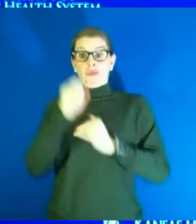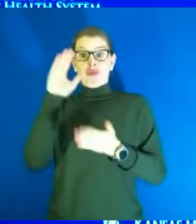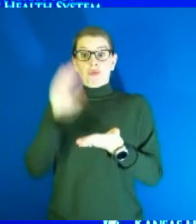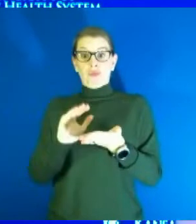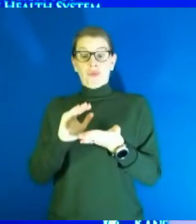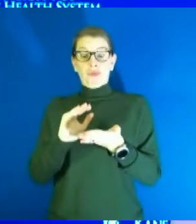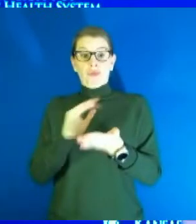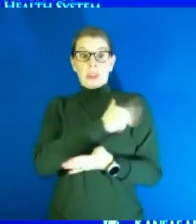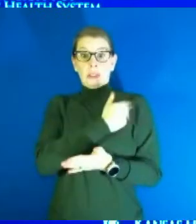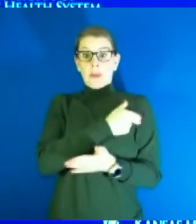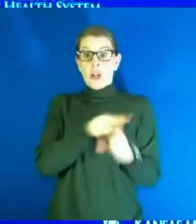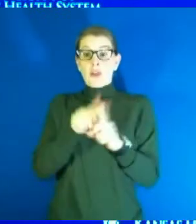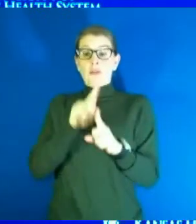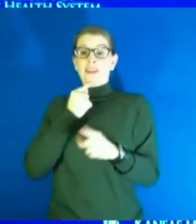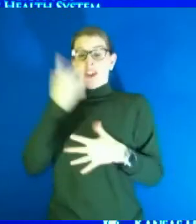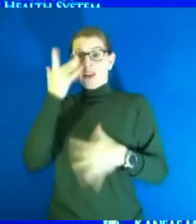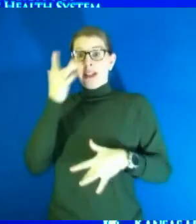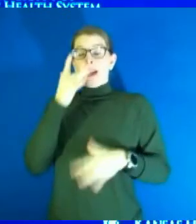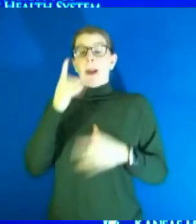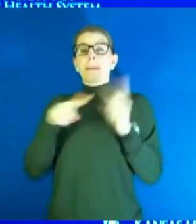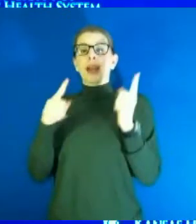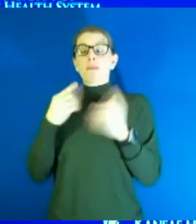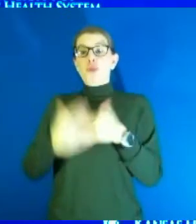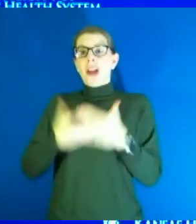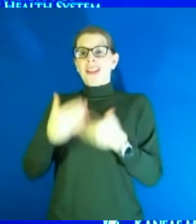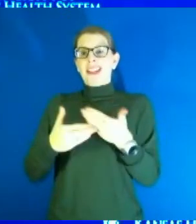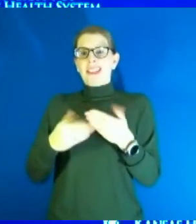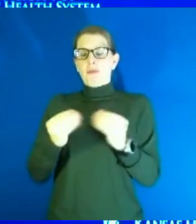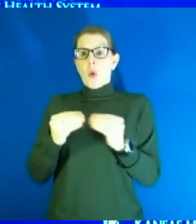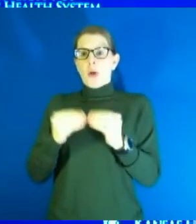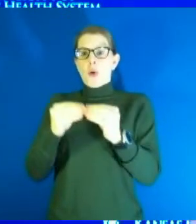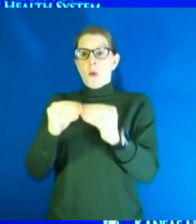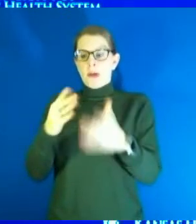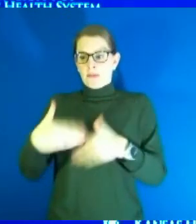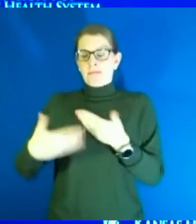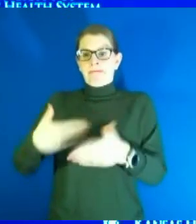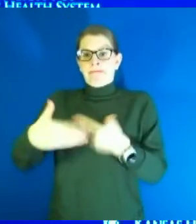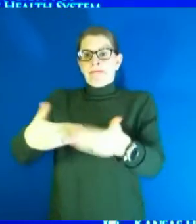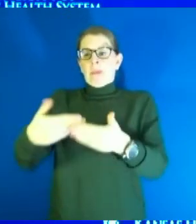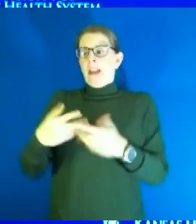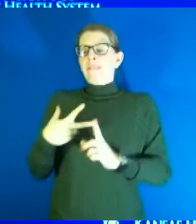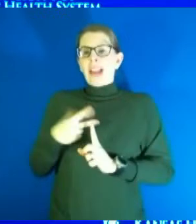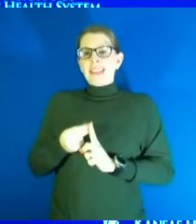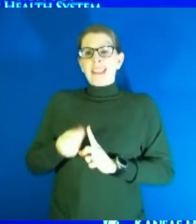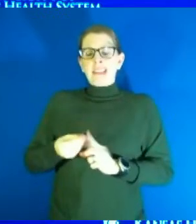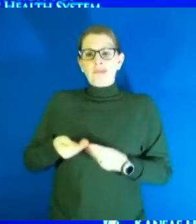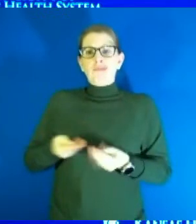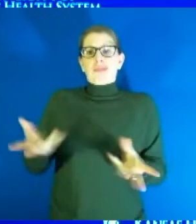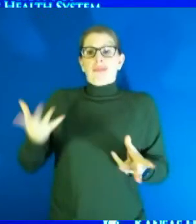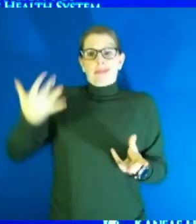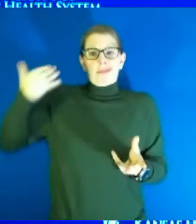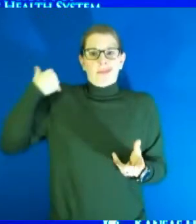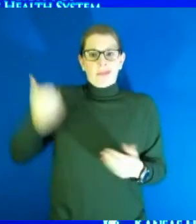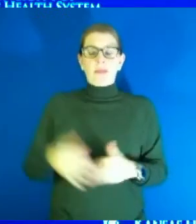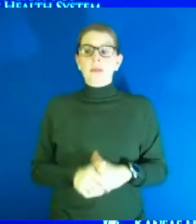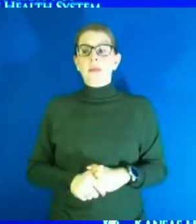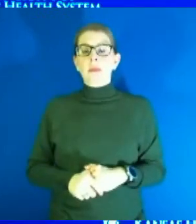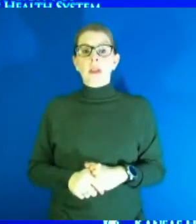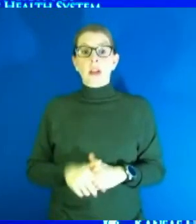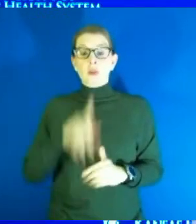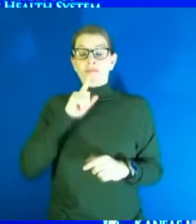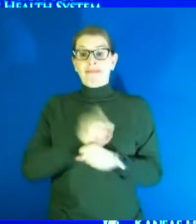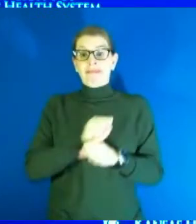now we are further into that process since the vaccines were initially rolled out. We've seen other variants as well. And so really the